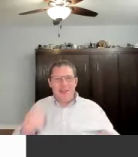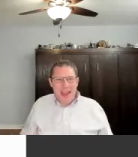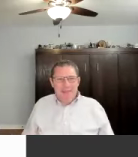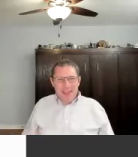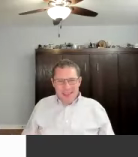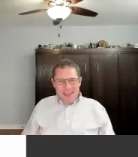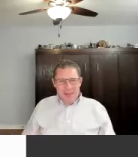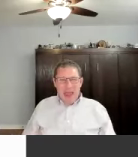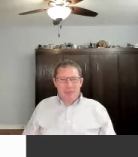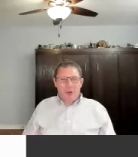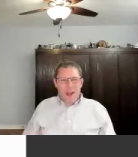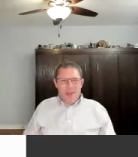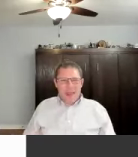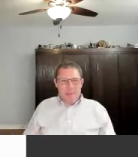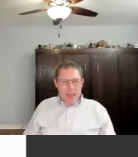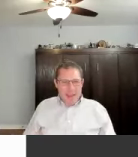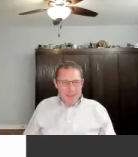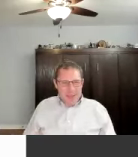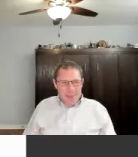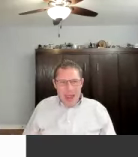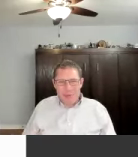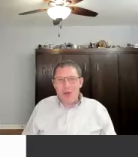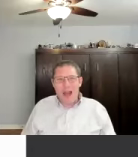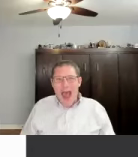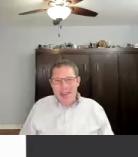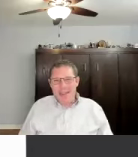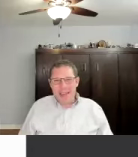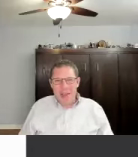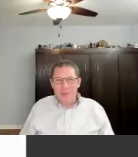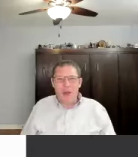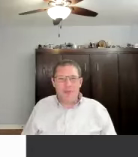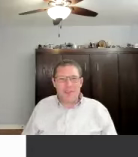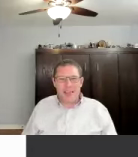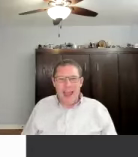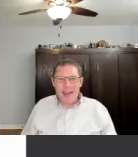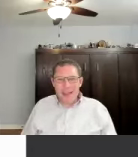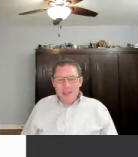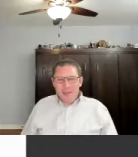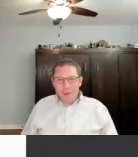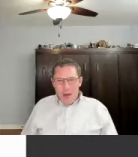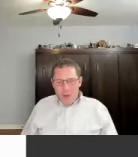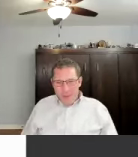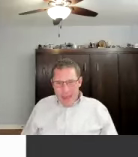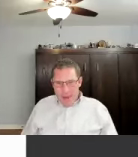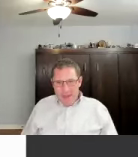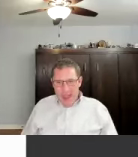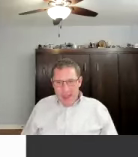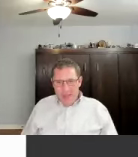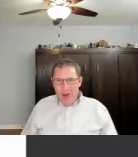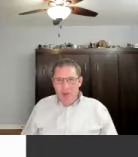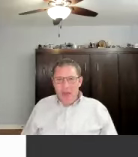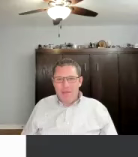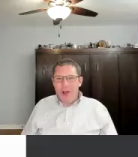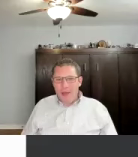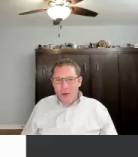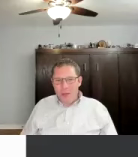voices involved in advocacy. Sometimes we're on the same page and sometimes we're not, is kind of the point of this slide. So what I'm always happy to say